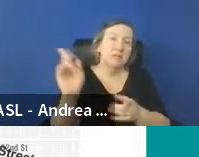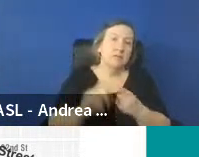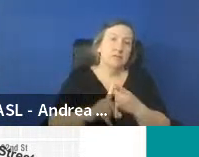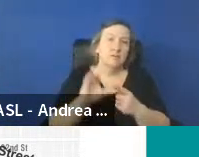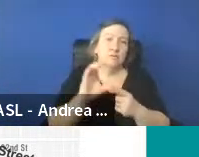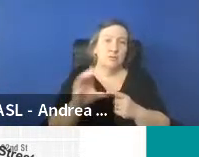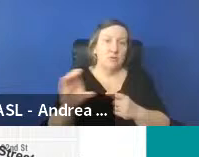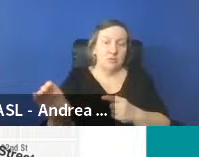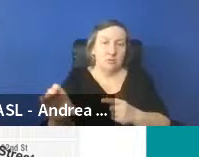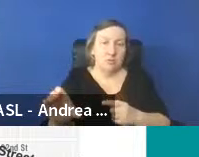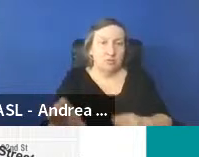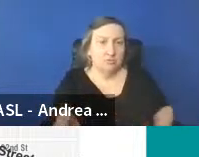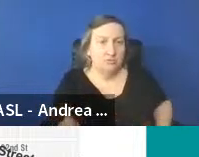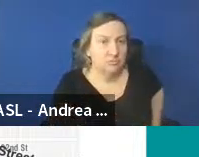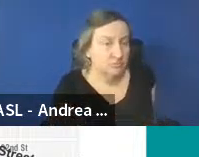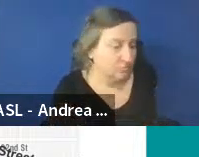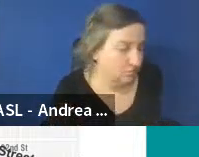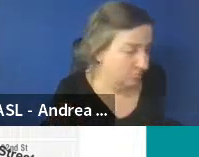Clark College.